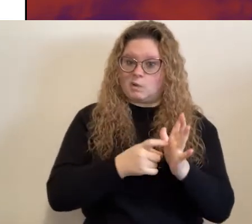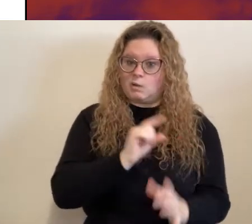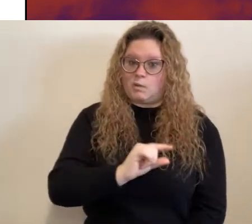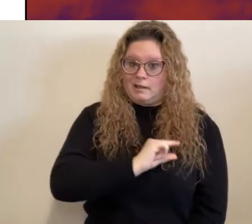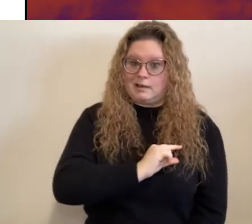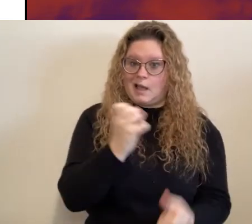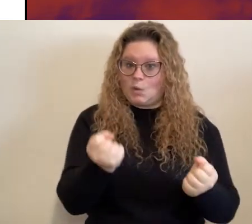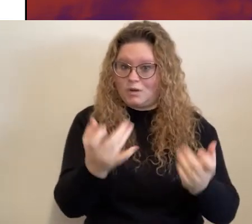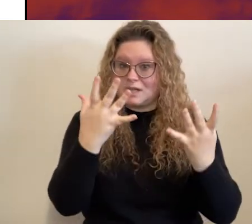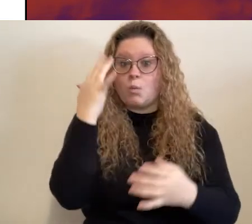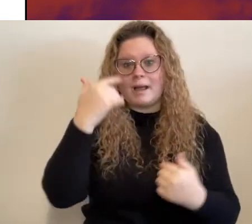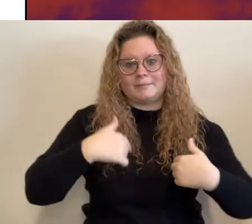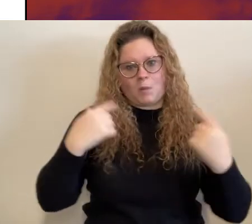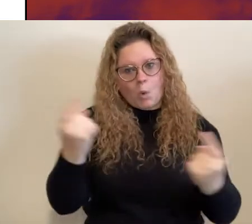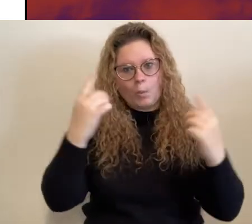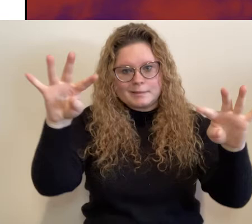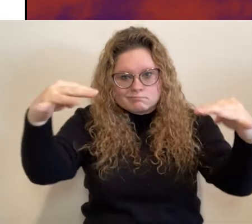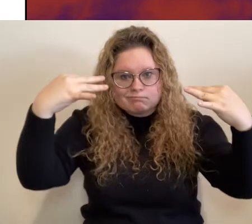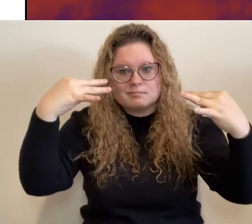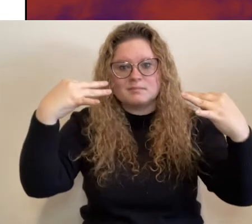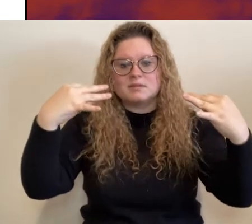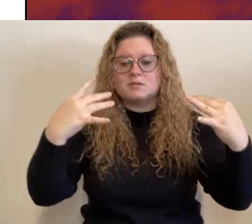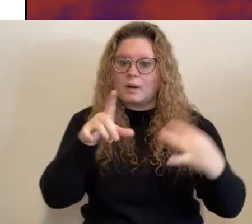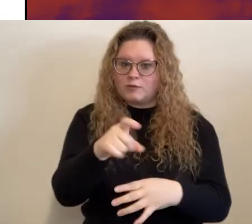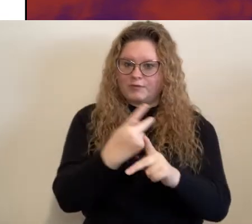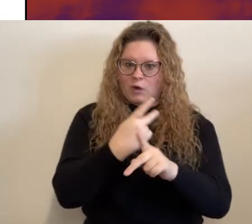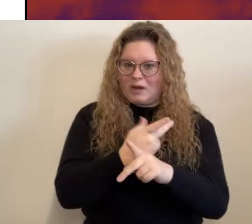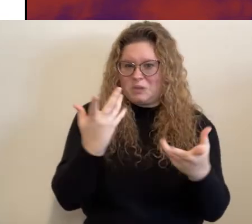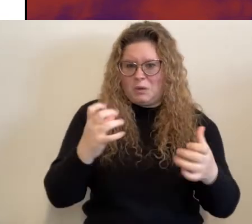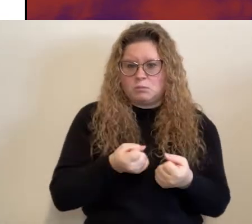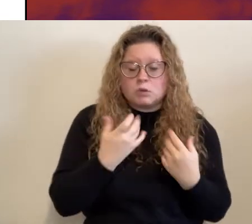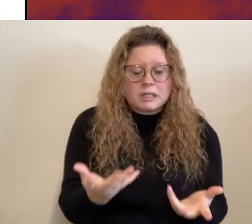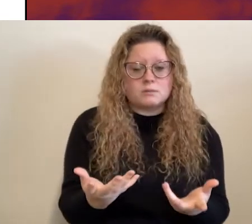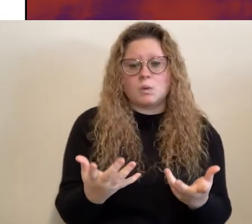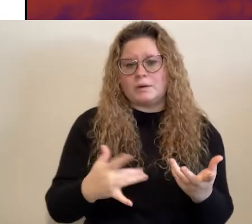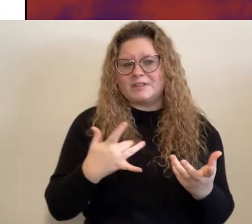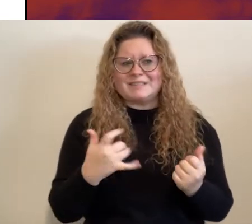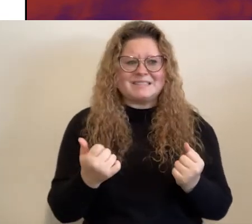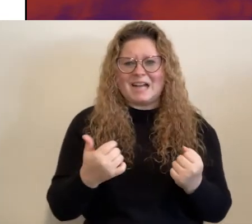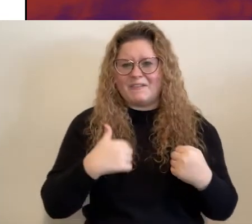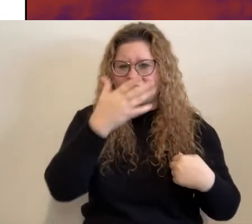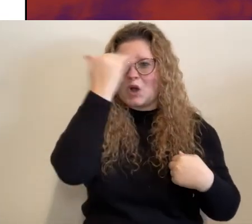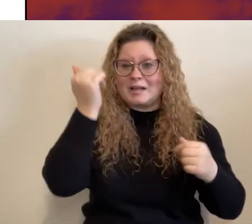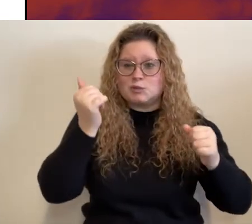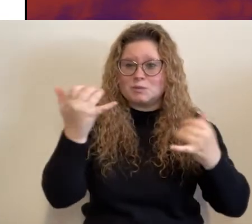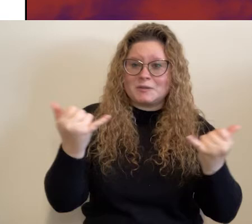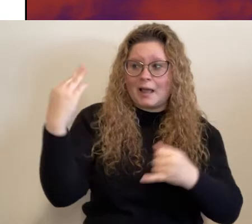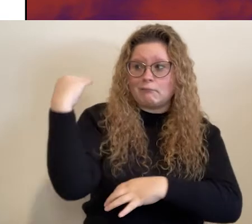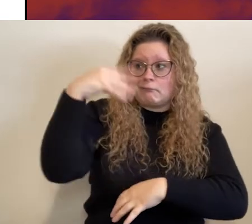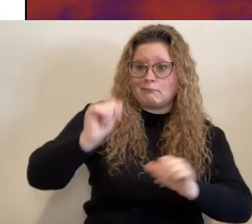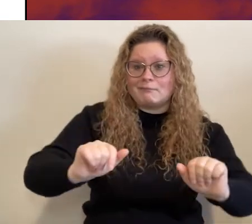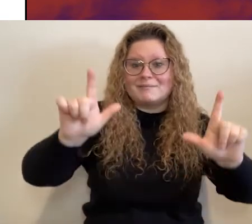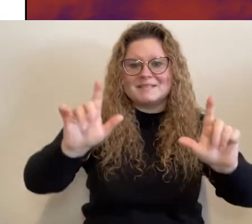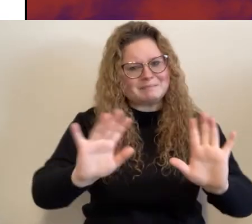to be seen. So figuring out ways how you can do that without burning out the system or feeling like, oh, I didn't post today, like figure it out. We'll figure it